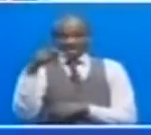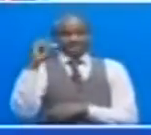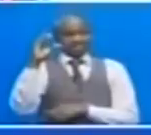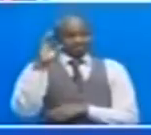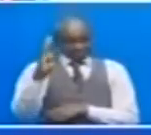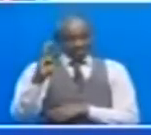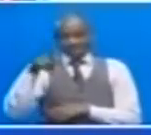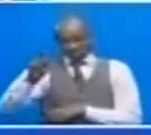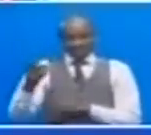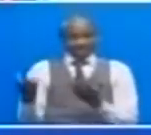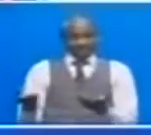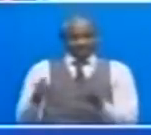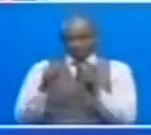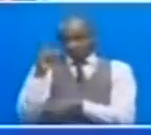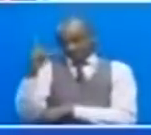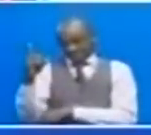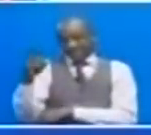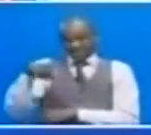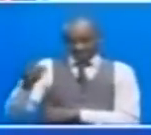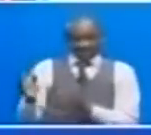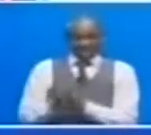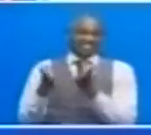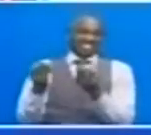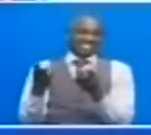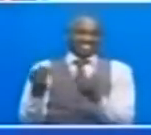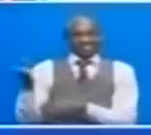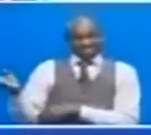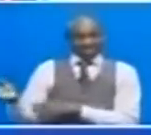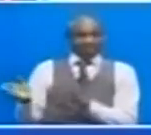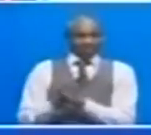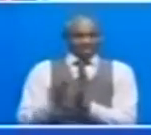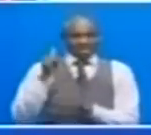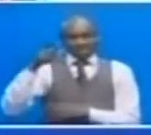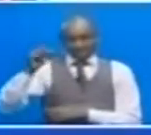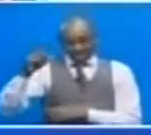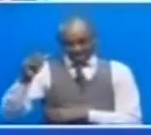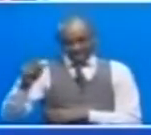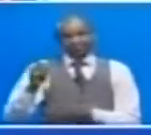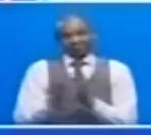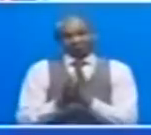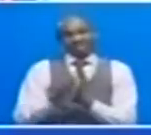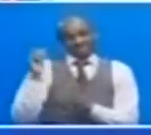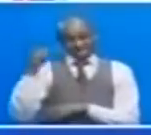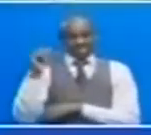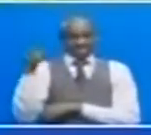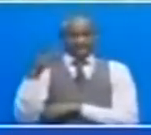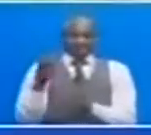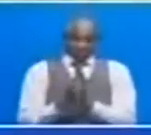KCB, on the other hand, are in a relatively easy Pool D alongside Impala, Daystar and Kisumu